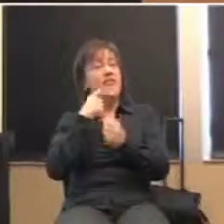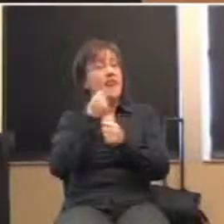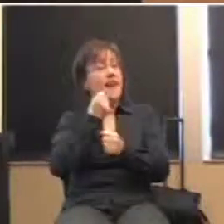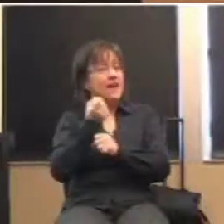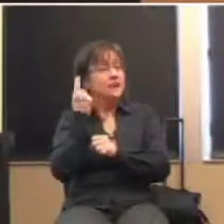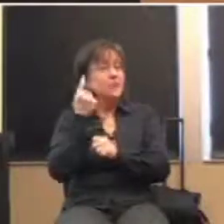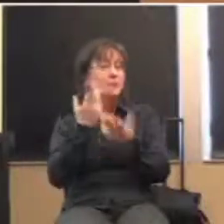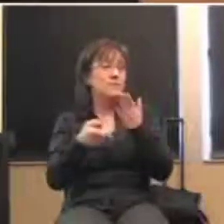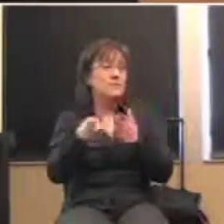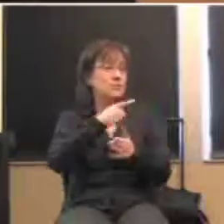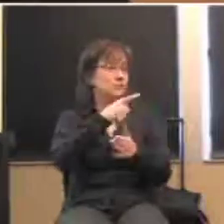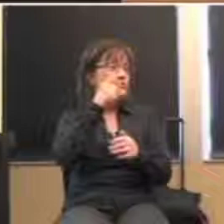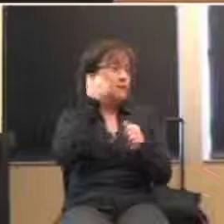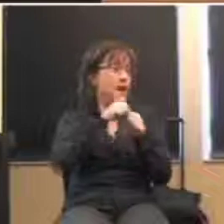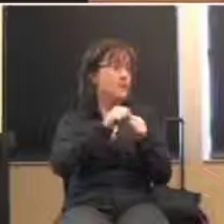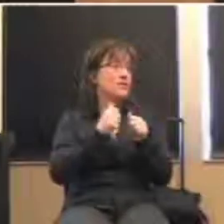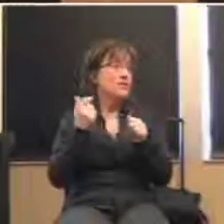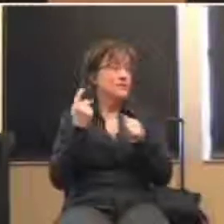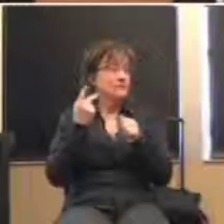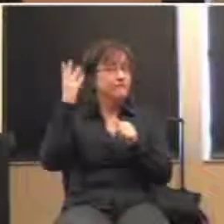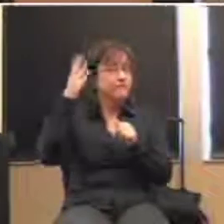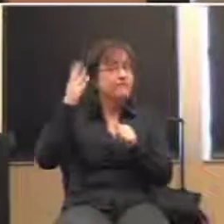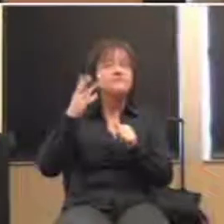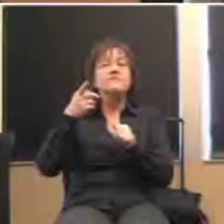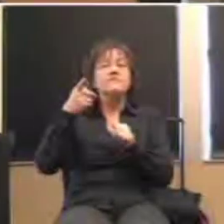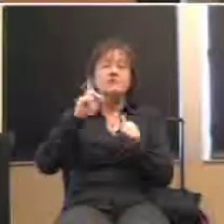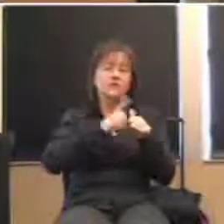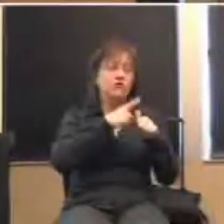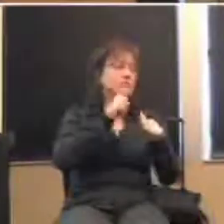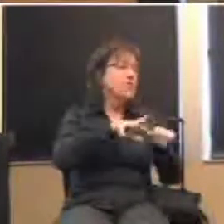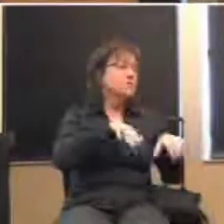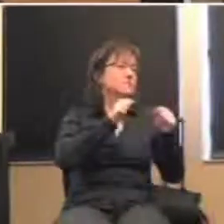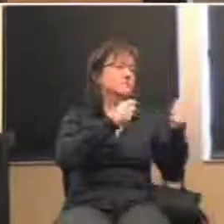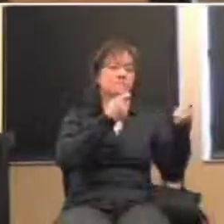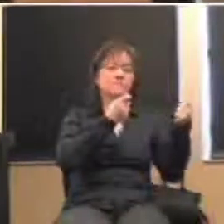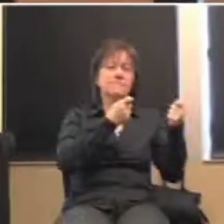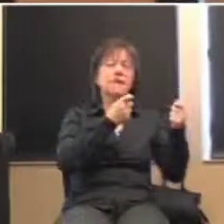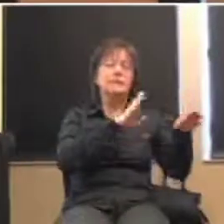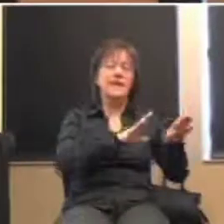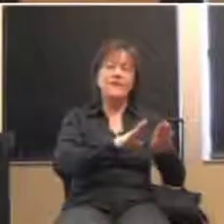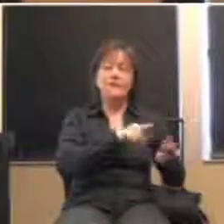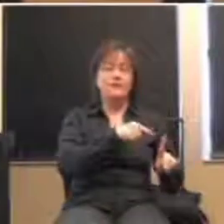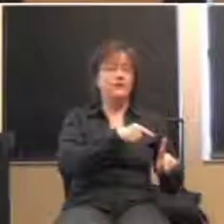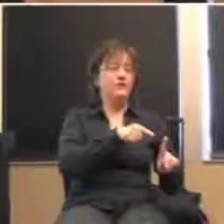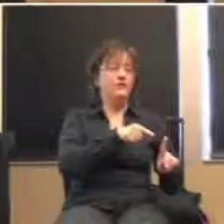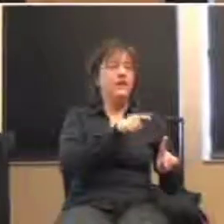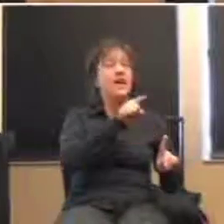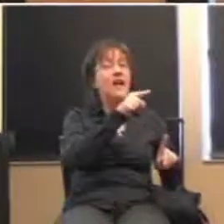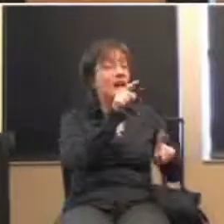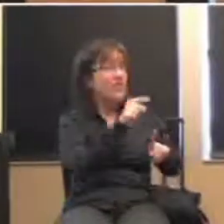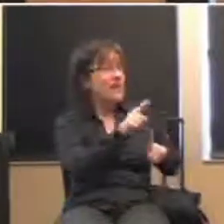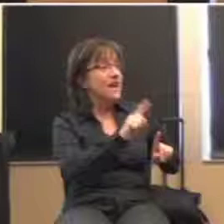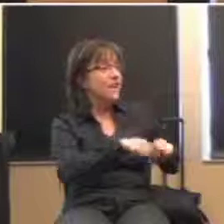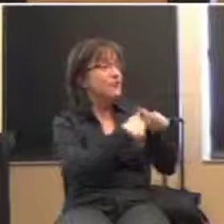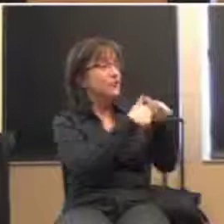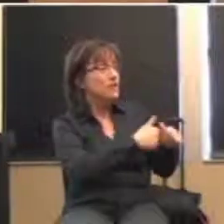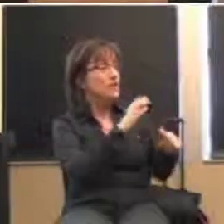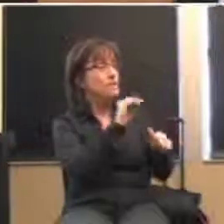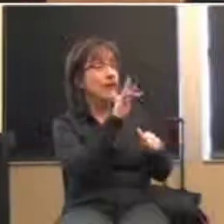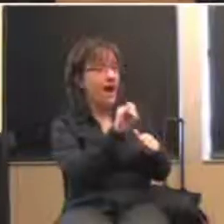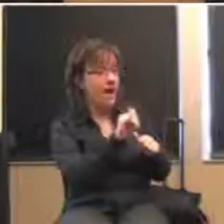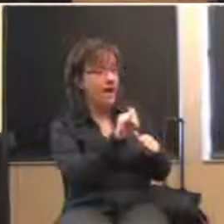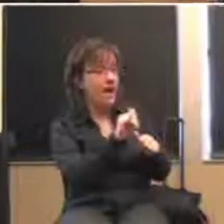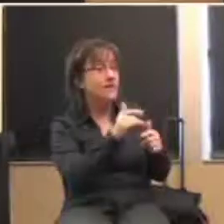may remember, that you have to get behavior under control. You have to at least have compliance in order to